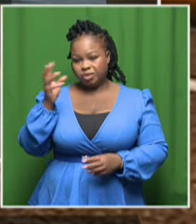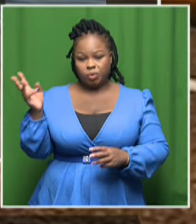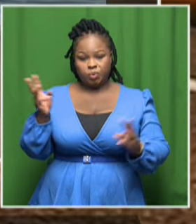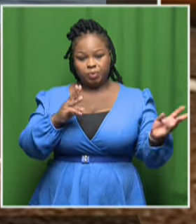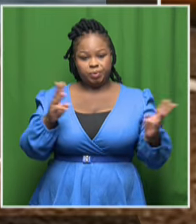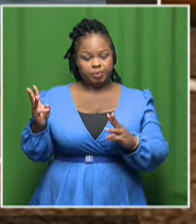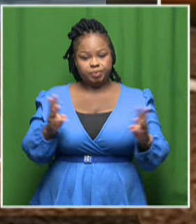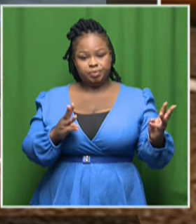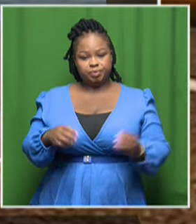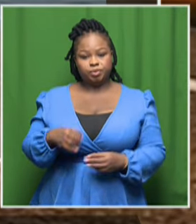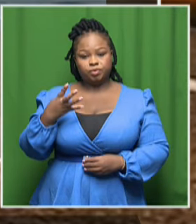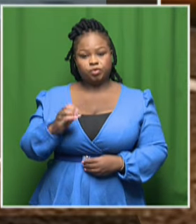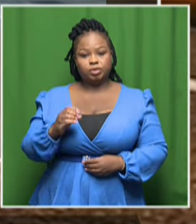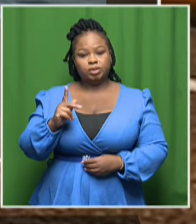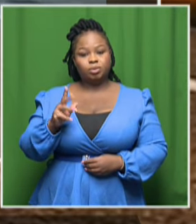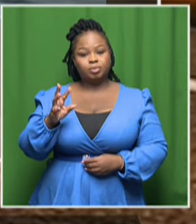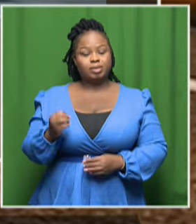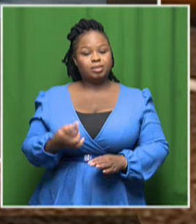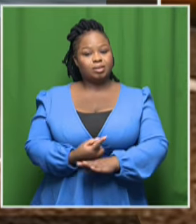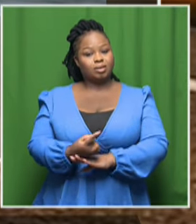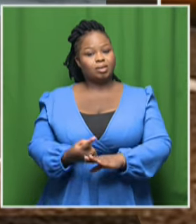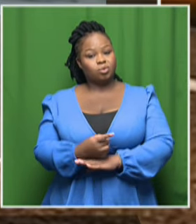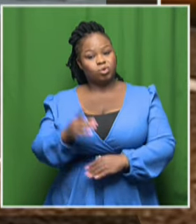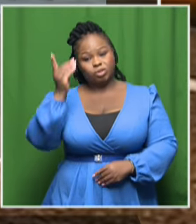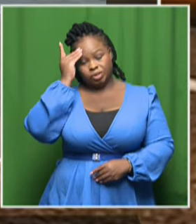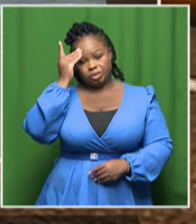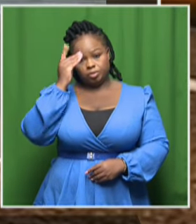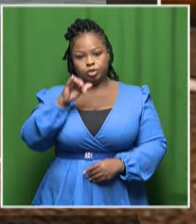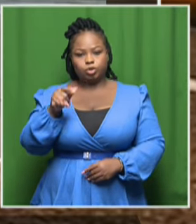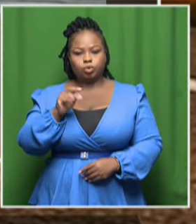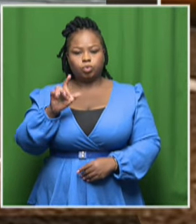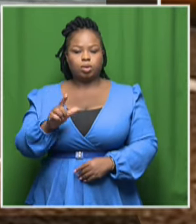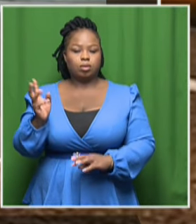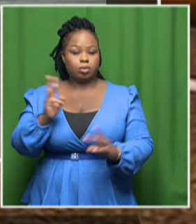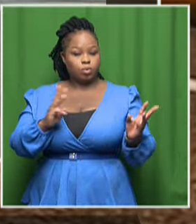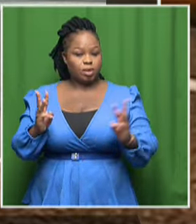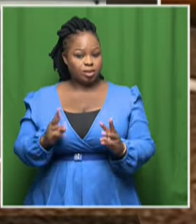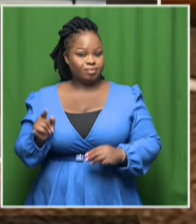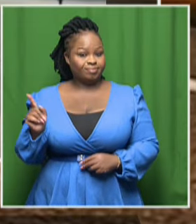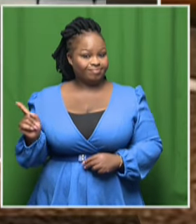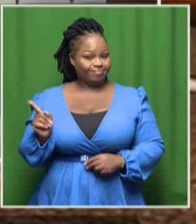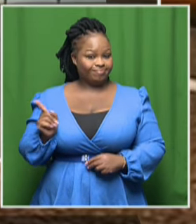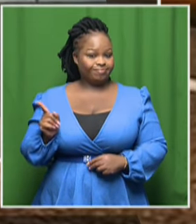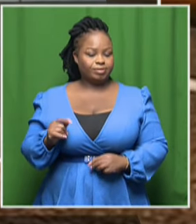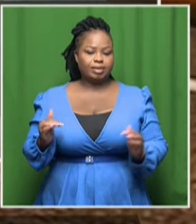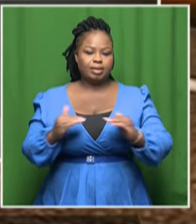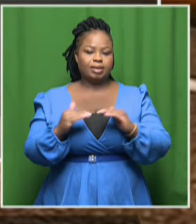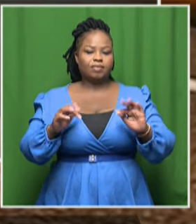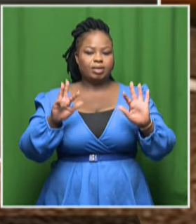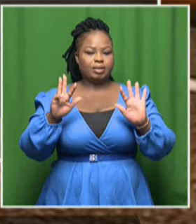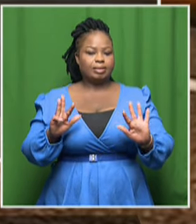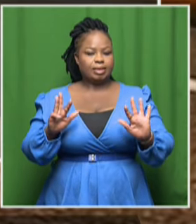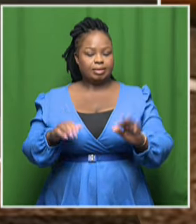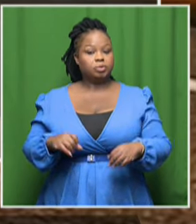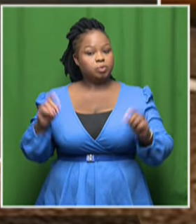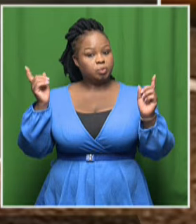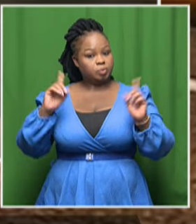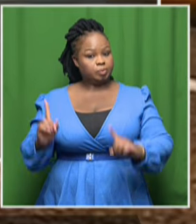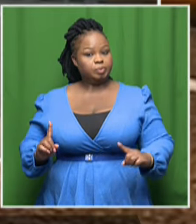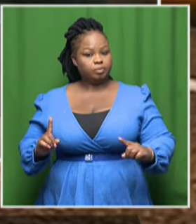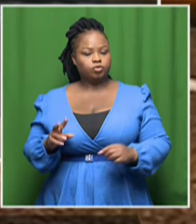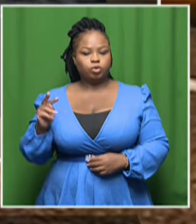This has gusted up to 40 kilometres an hour around Durban. Joel Guy, a moment ago, was talking about unprecedented level 9 thunderstorm warnings